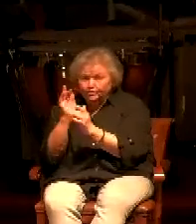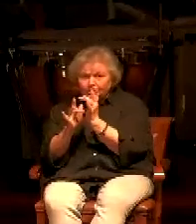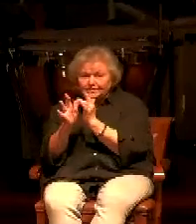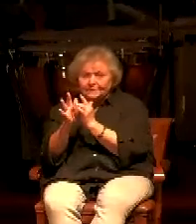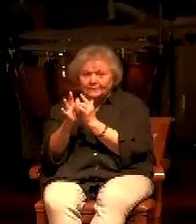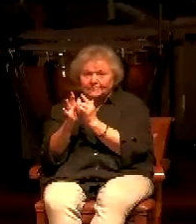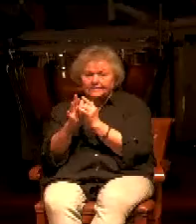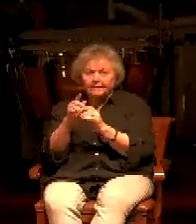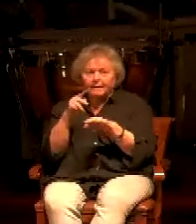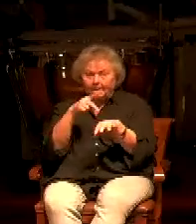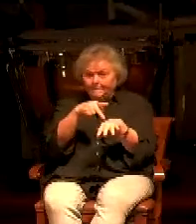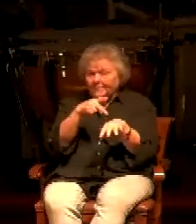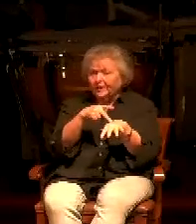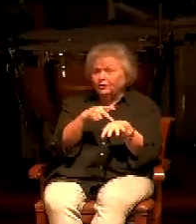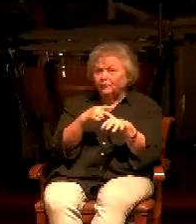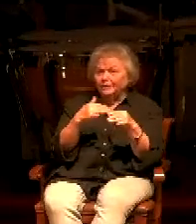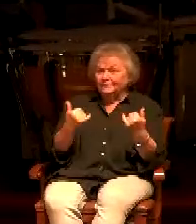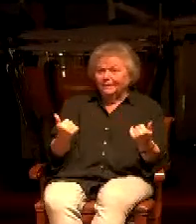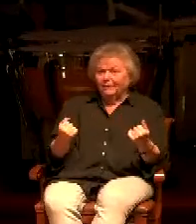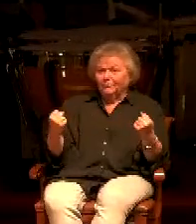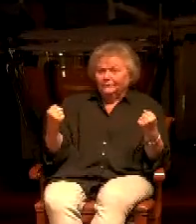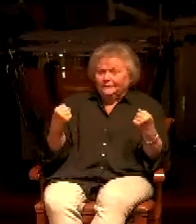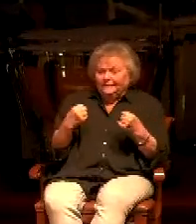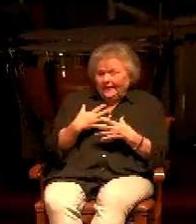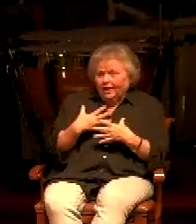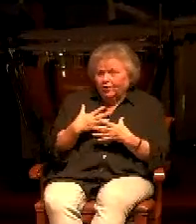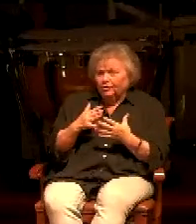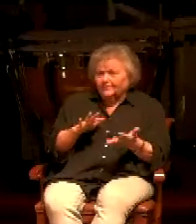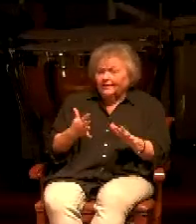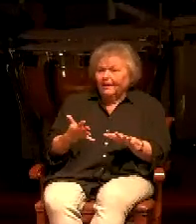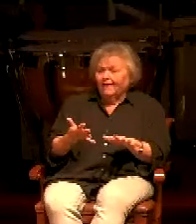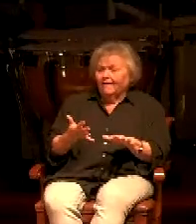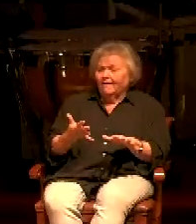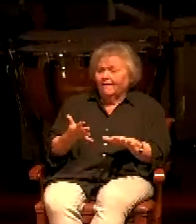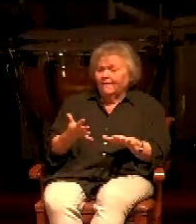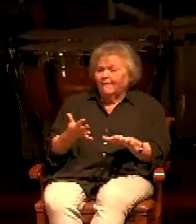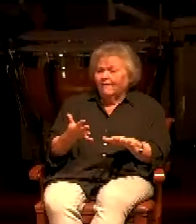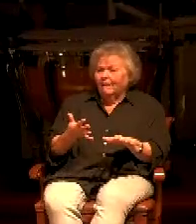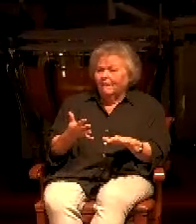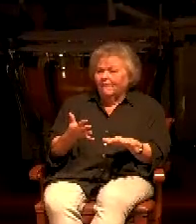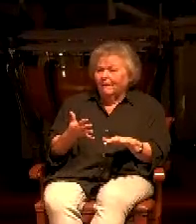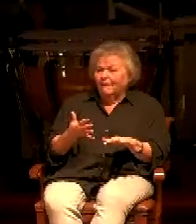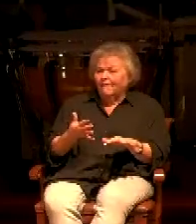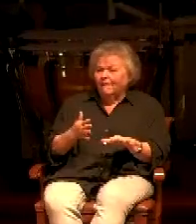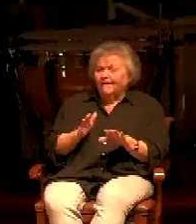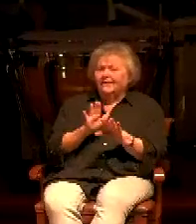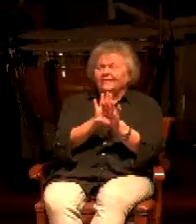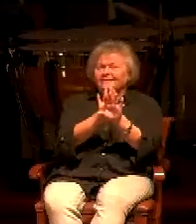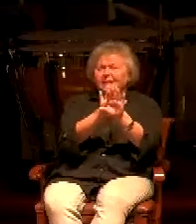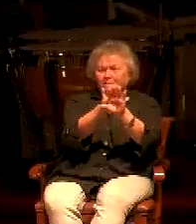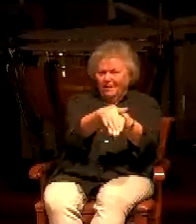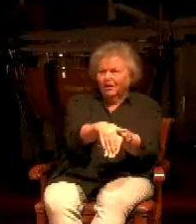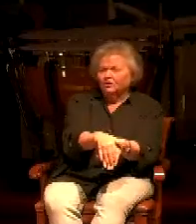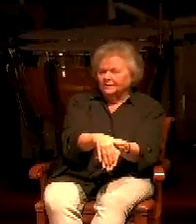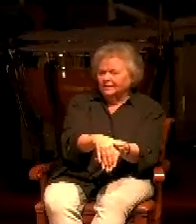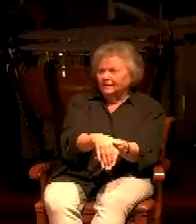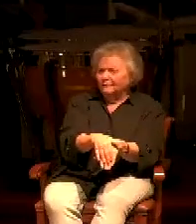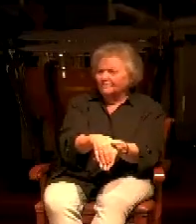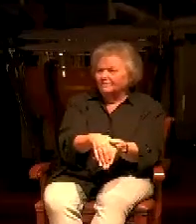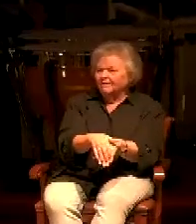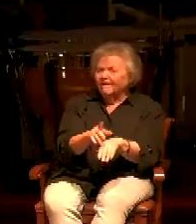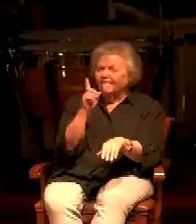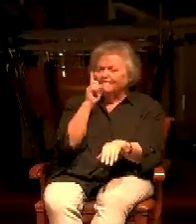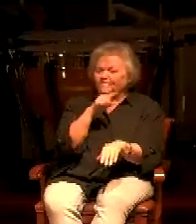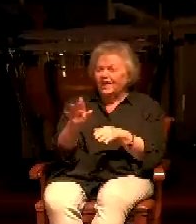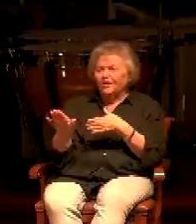die for Jesus. Now, brothers and sisters, that is a hypocrisy of a fake walk with the Lord. When you can stand on